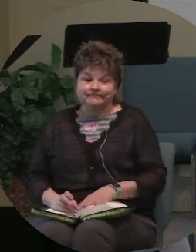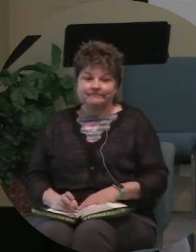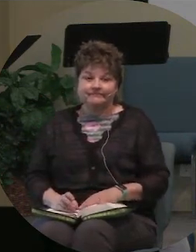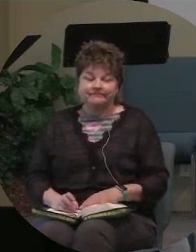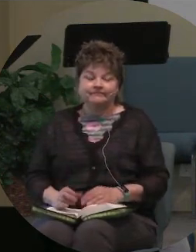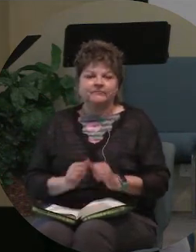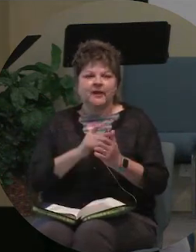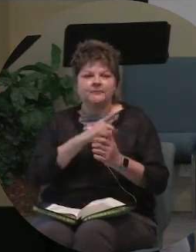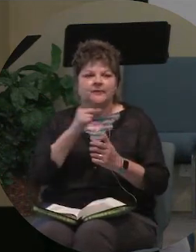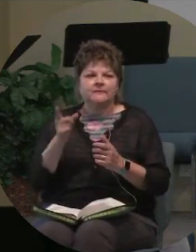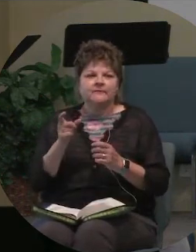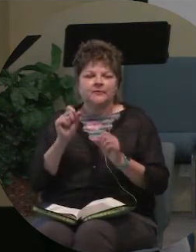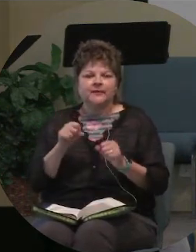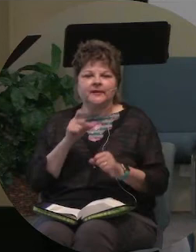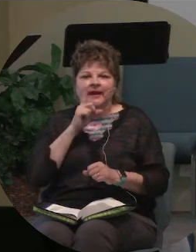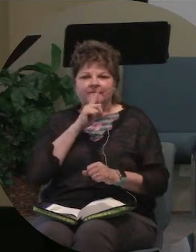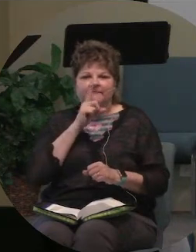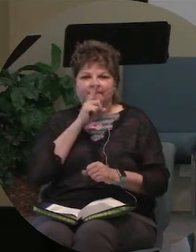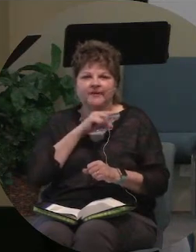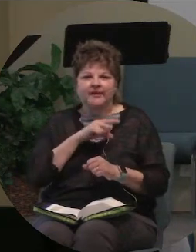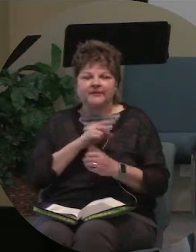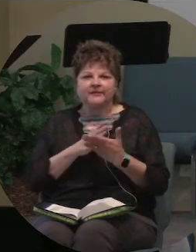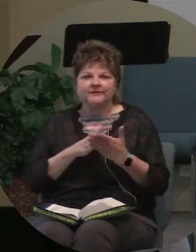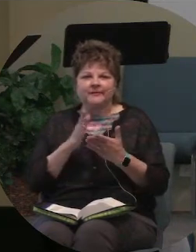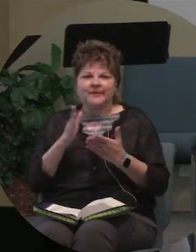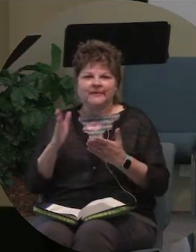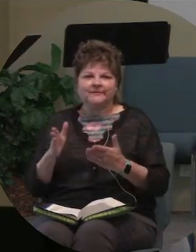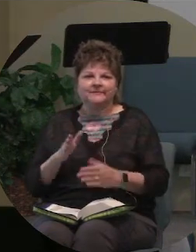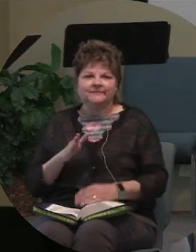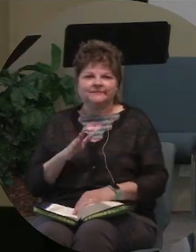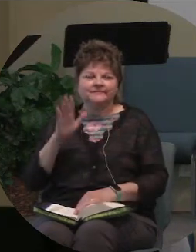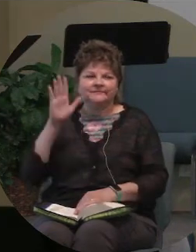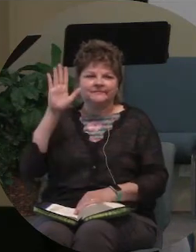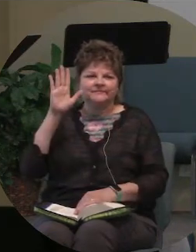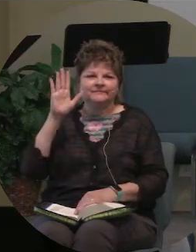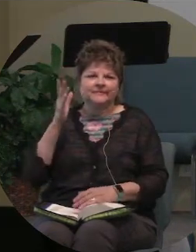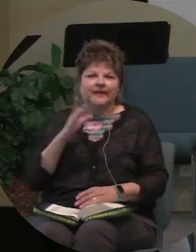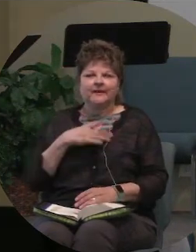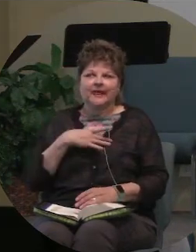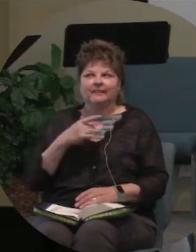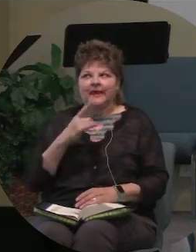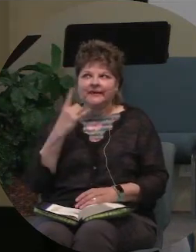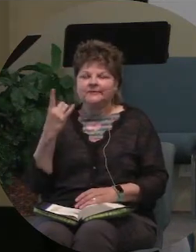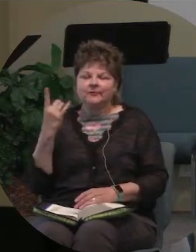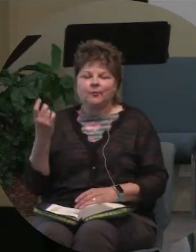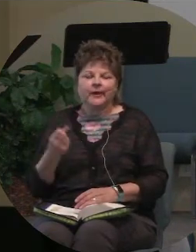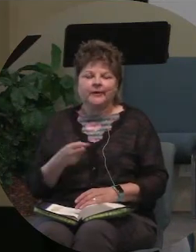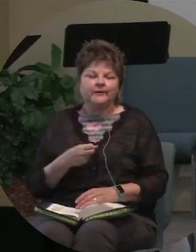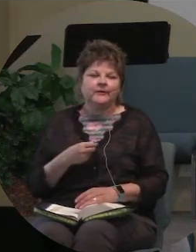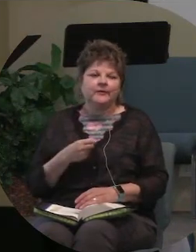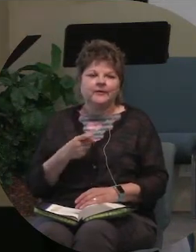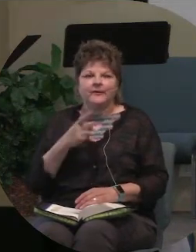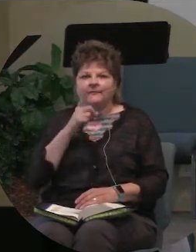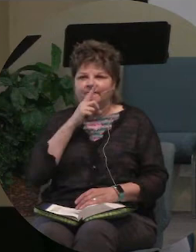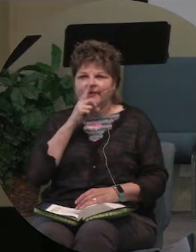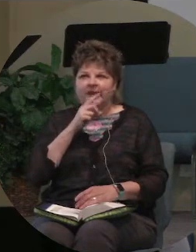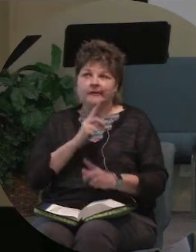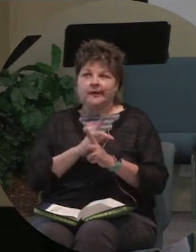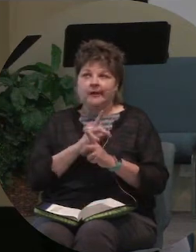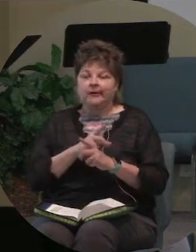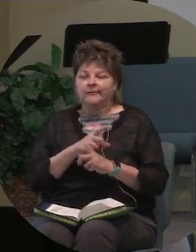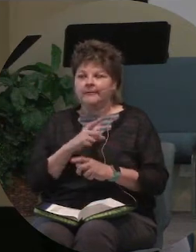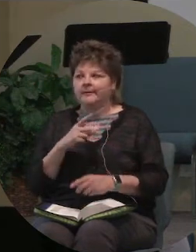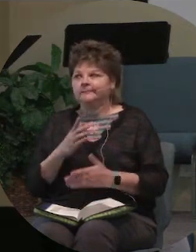How many of you can fake something? Fake liking someone. Fake caring about